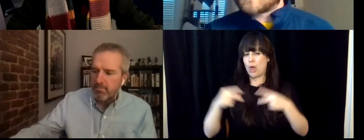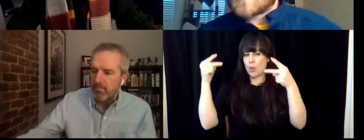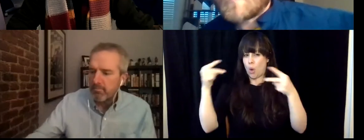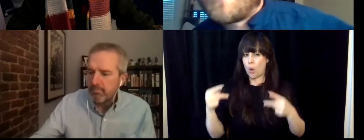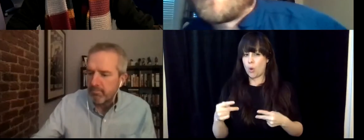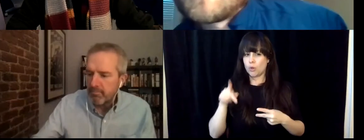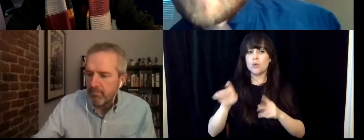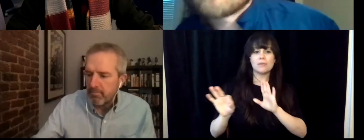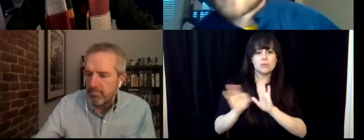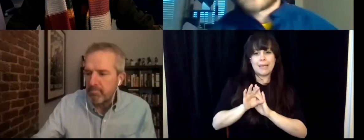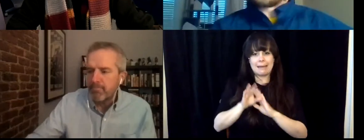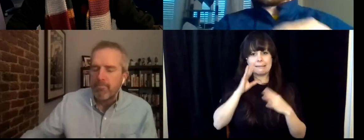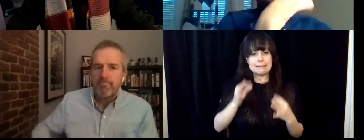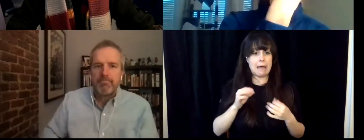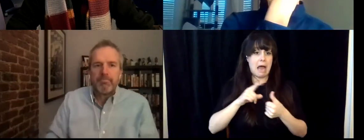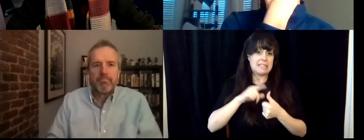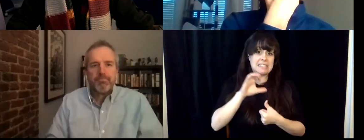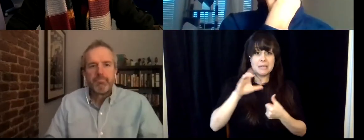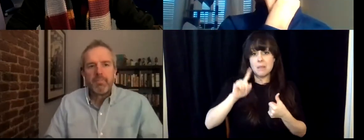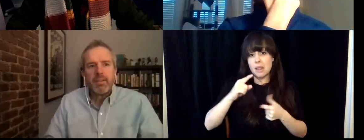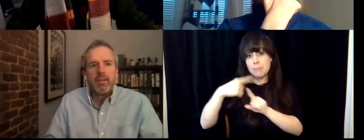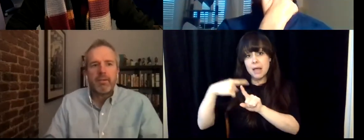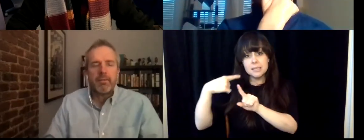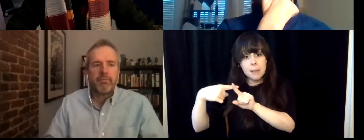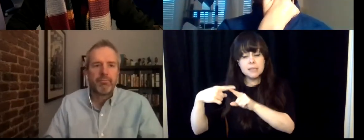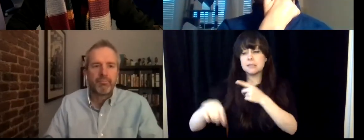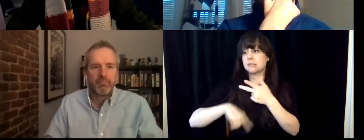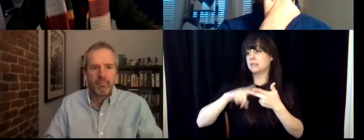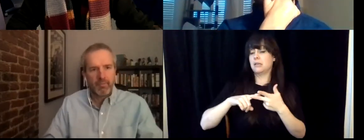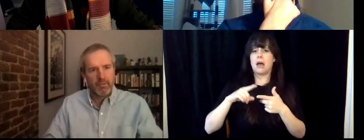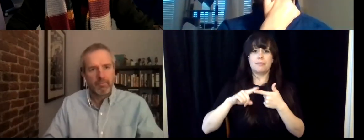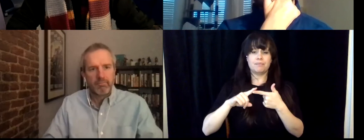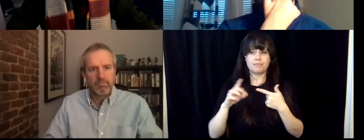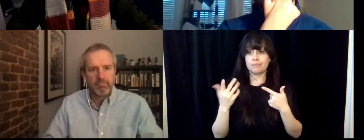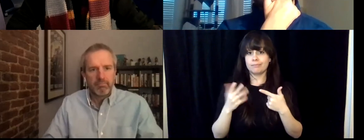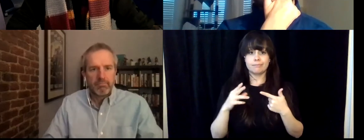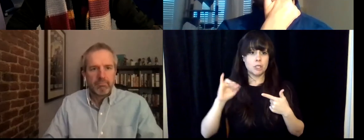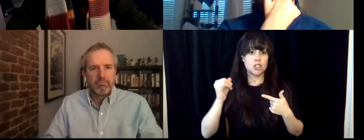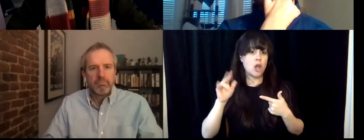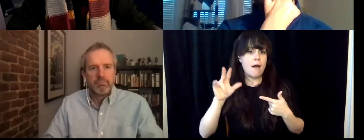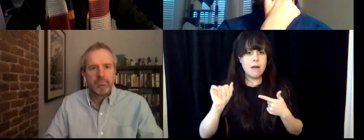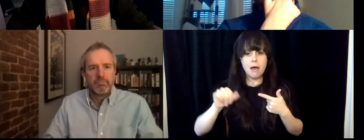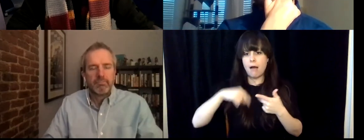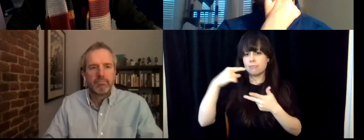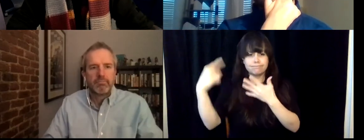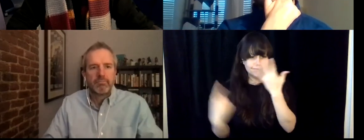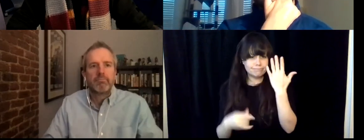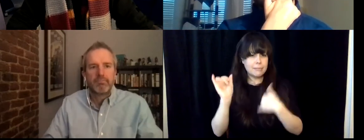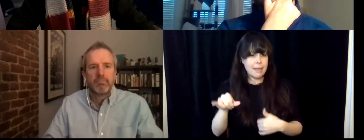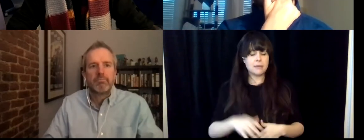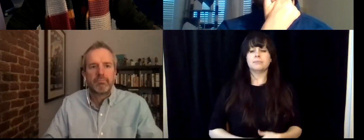Sharp. And for artists, you want to look at some specific tools, Photoshop,